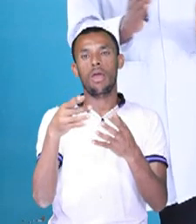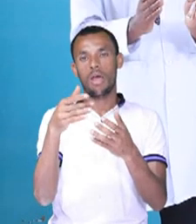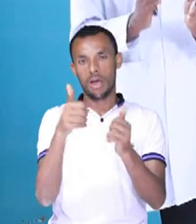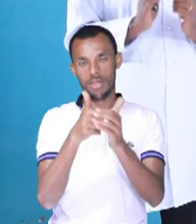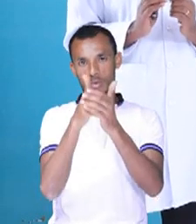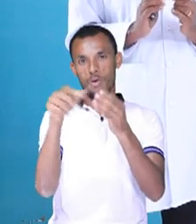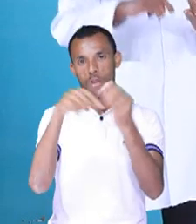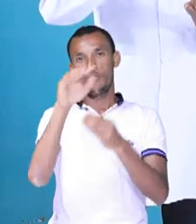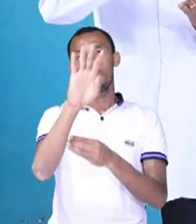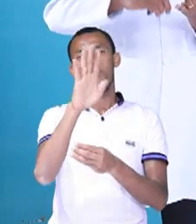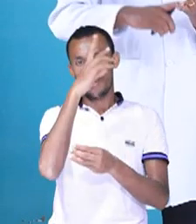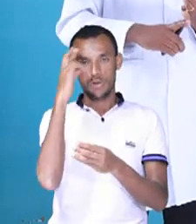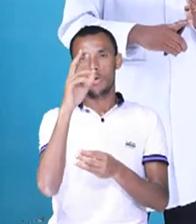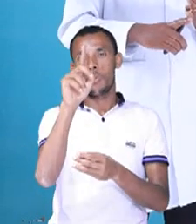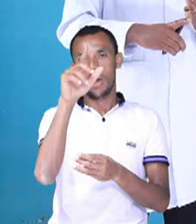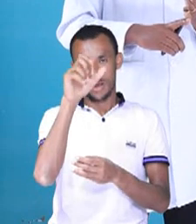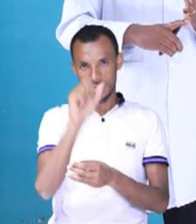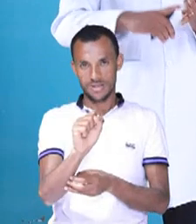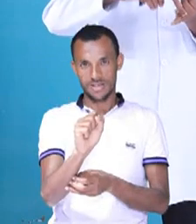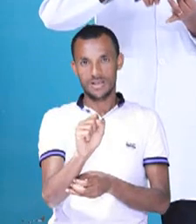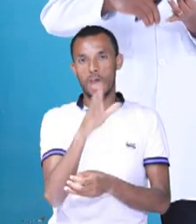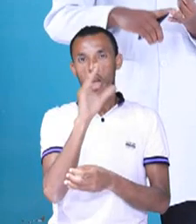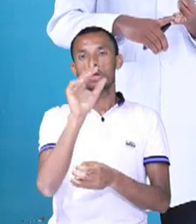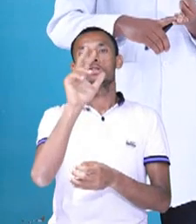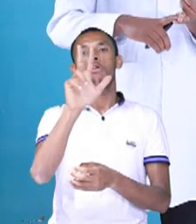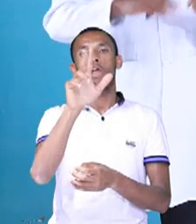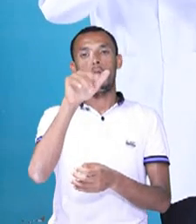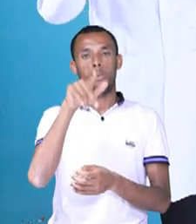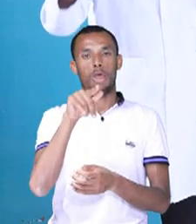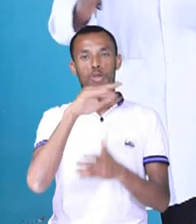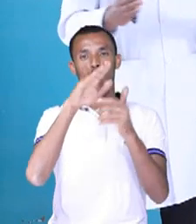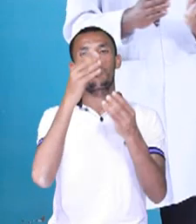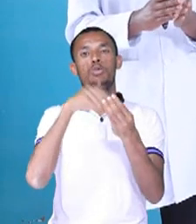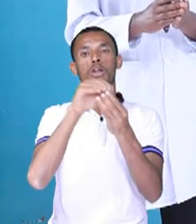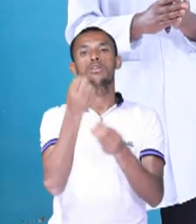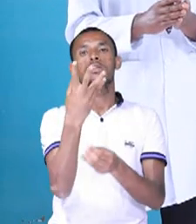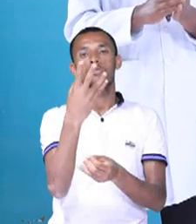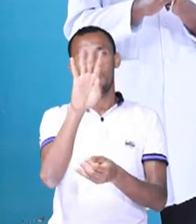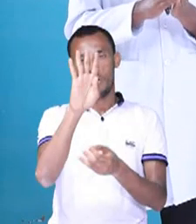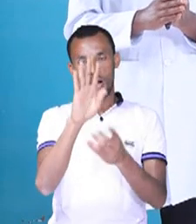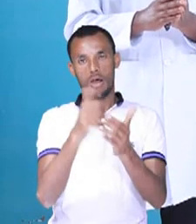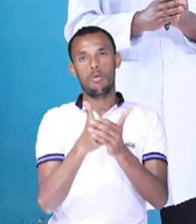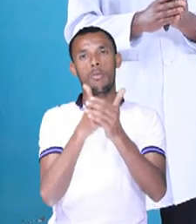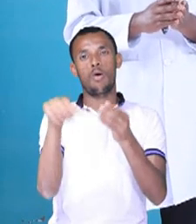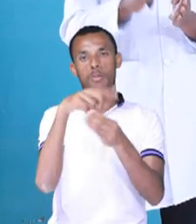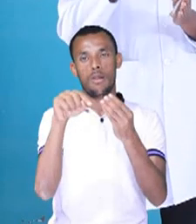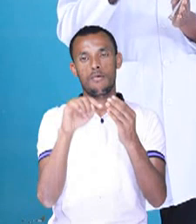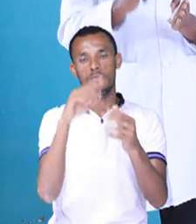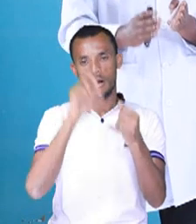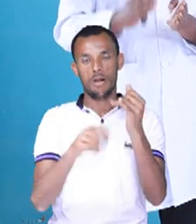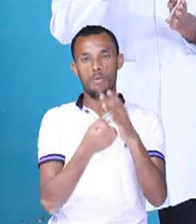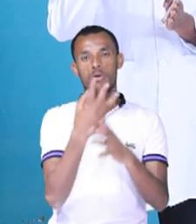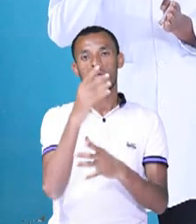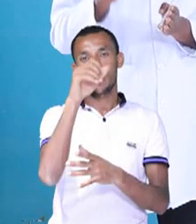4 atomic orbital. Because 1s and 3p, total 4 atomic orbital, finally produces